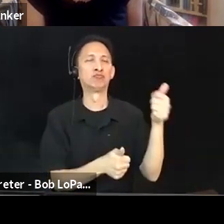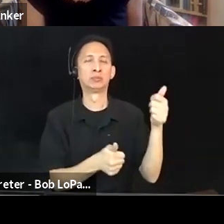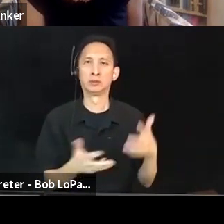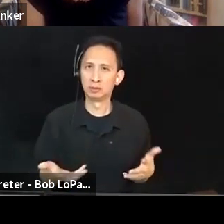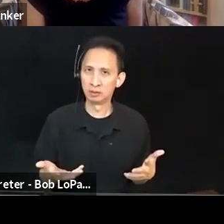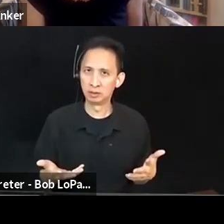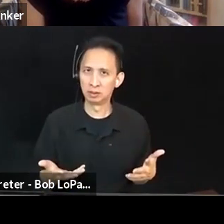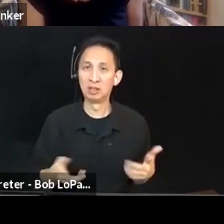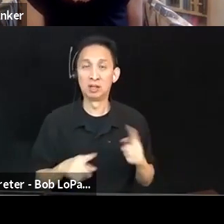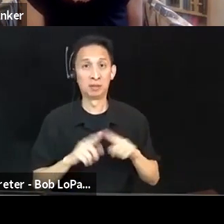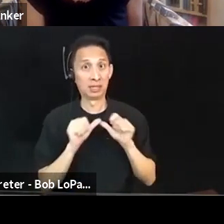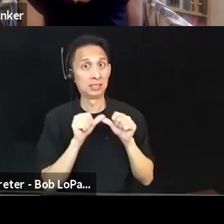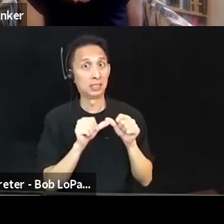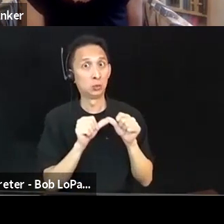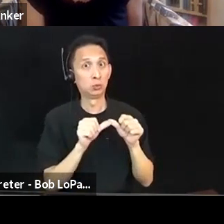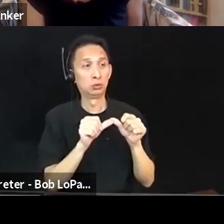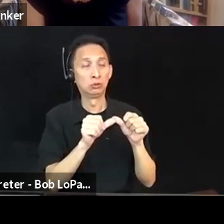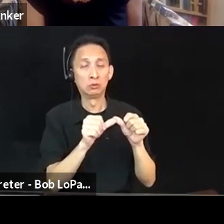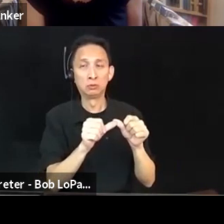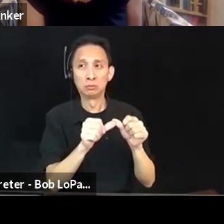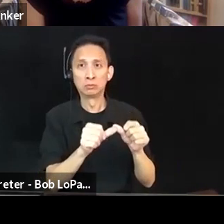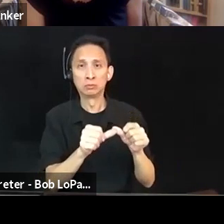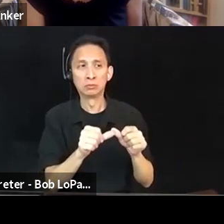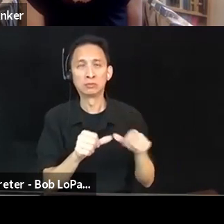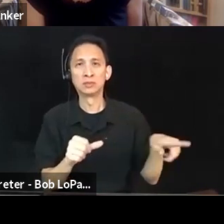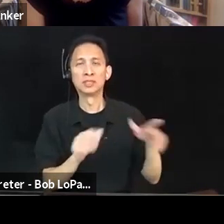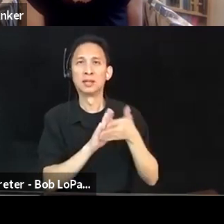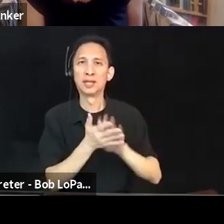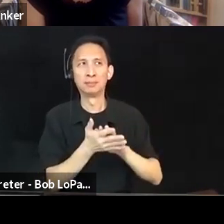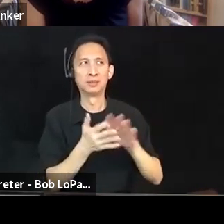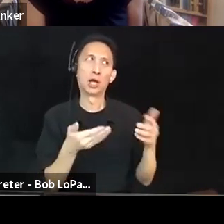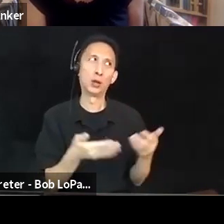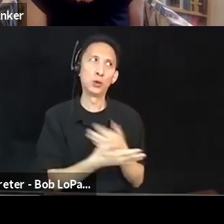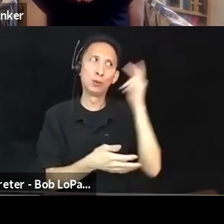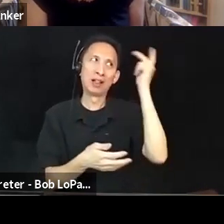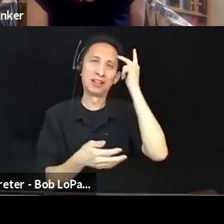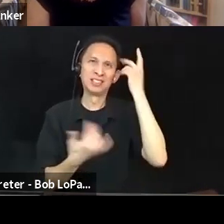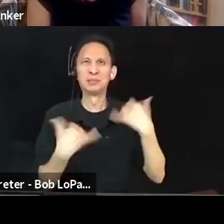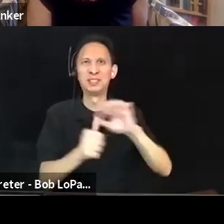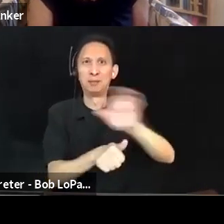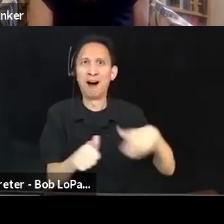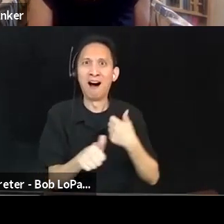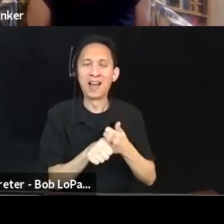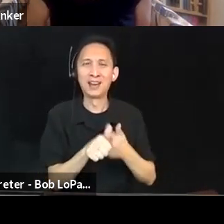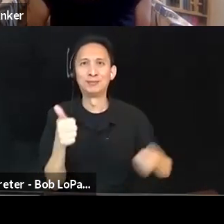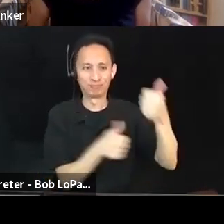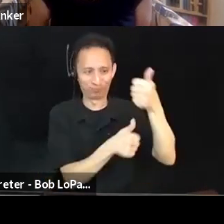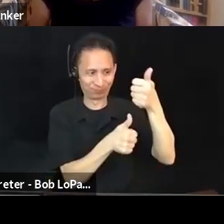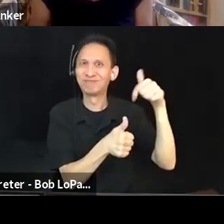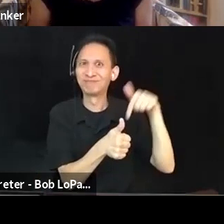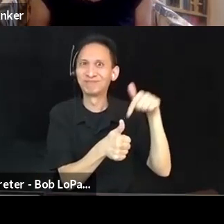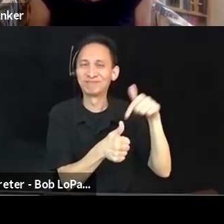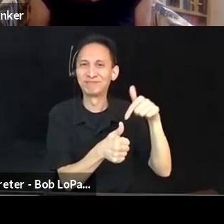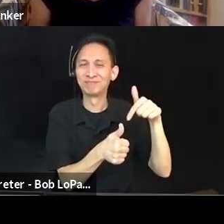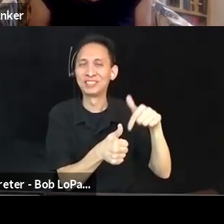get extended and assume a new kind of politics, but still a politics that carries some